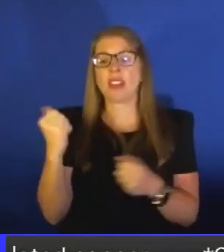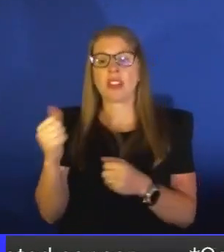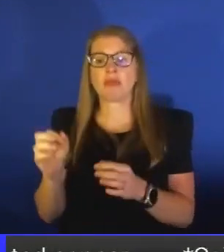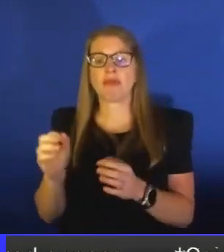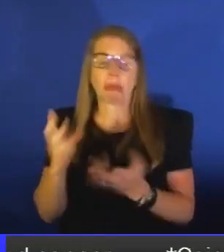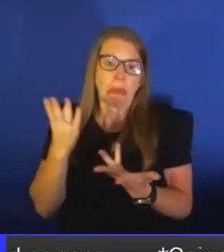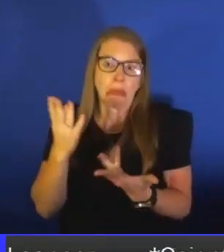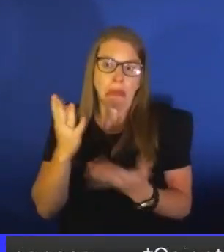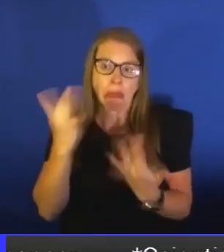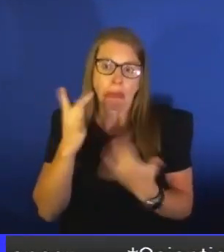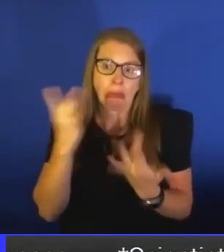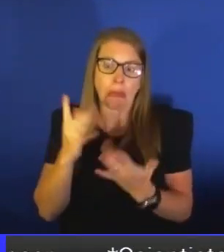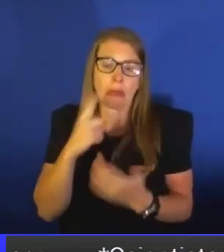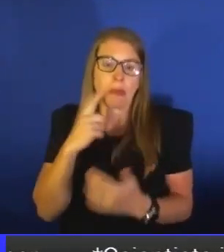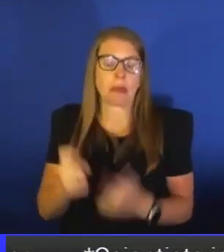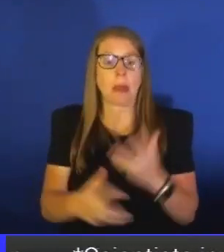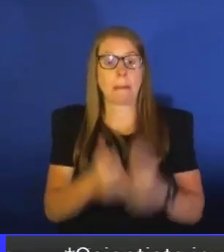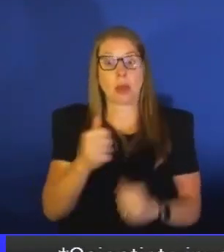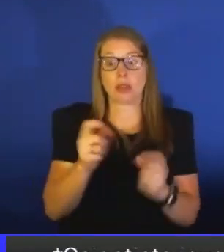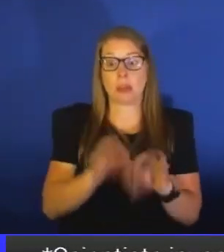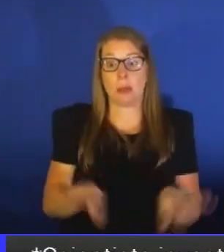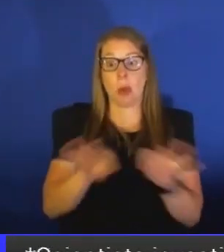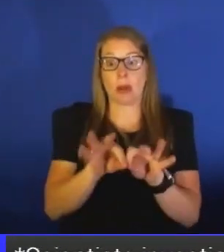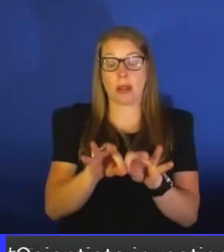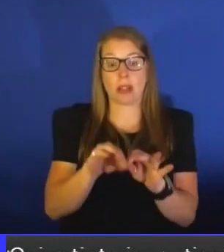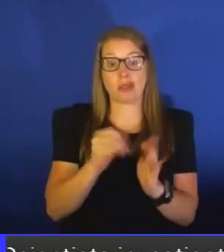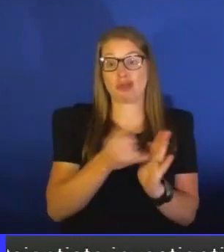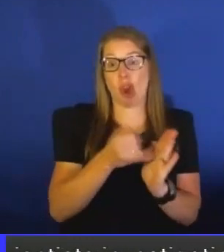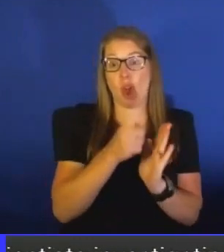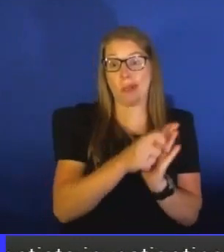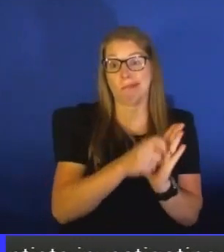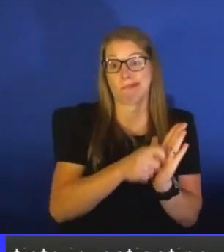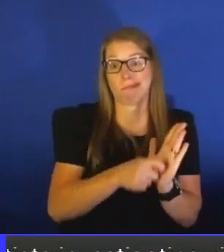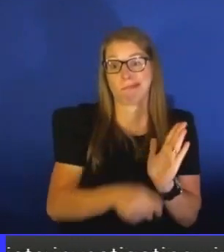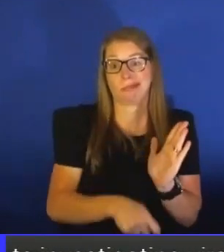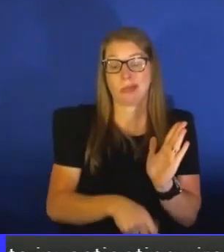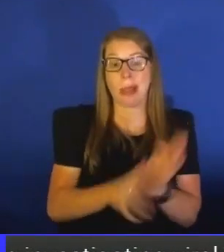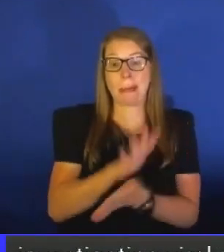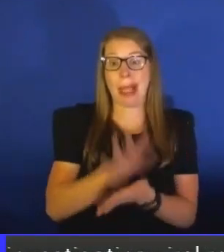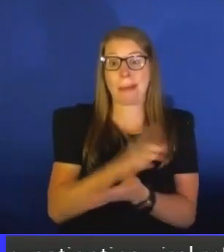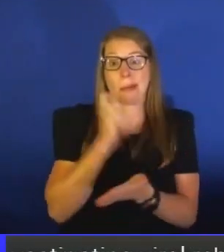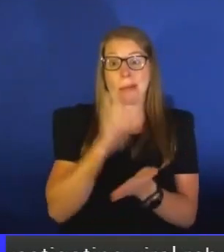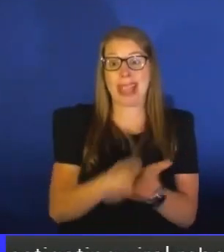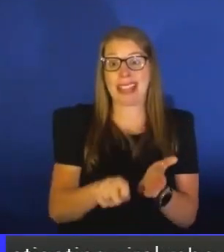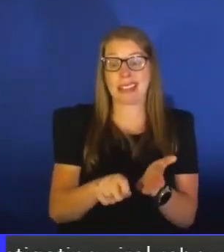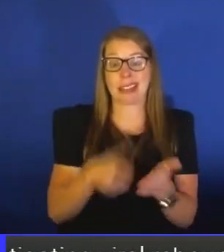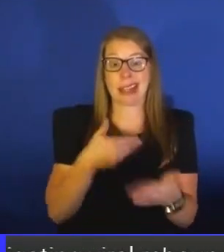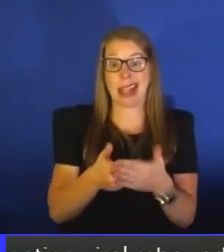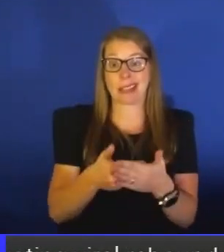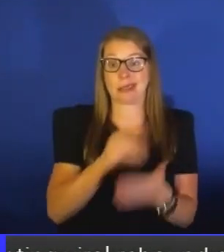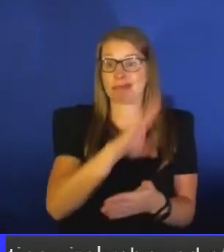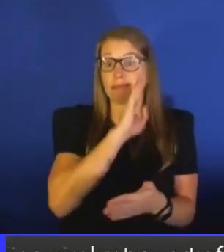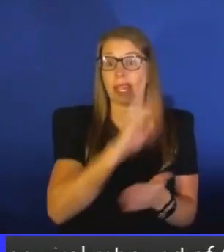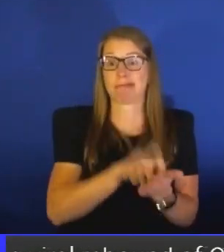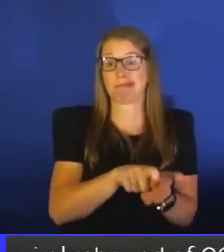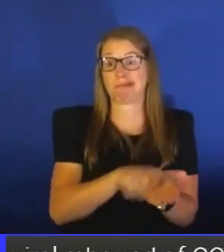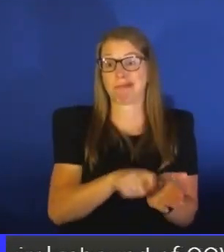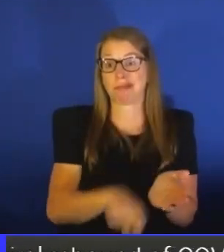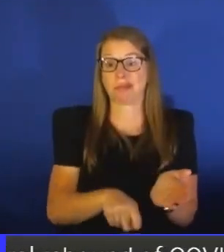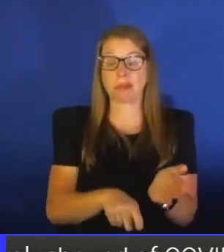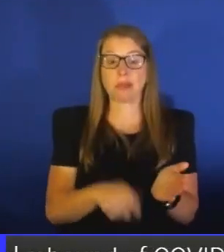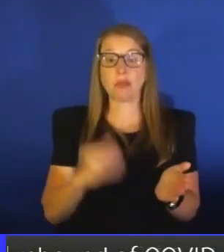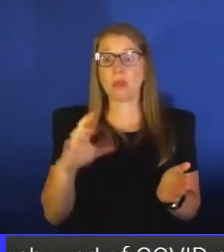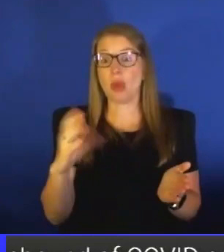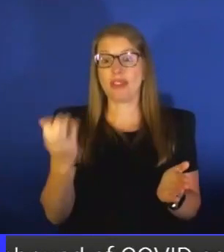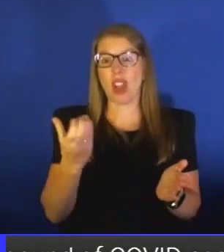start recalling your dream, the most effective way is start keeping a journal. Literally have a paper and a pen next to your phone, and you can type it